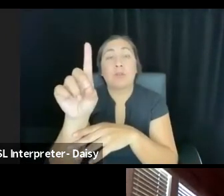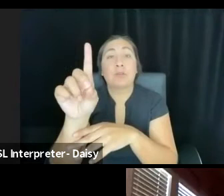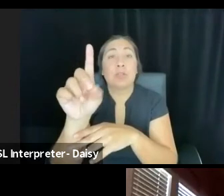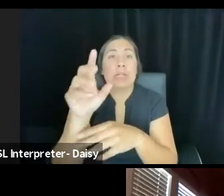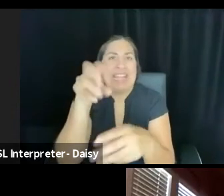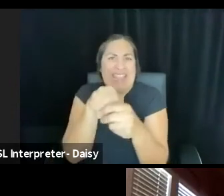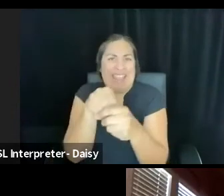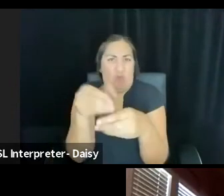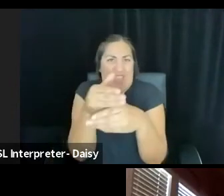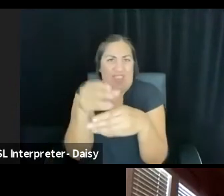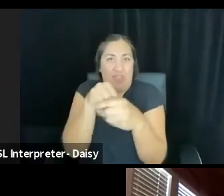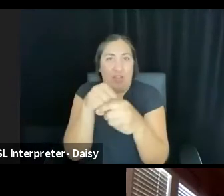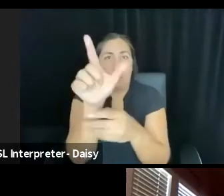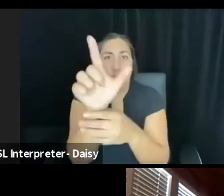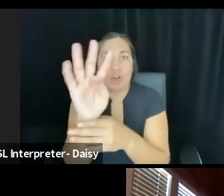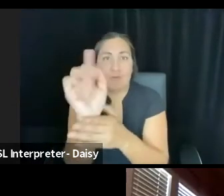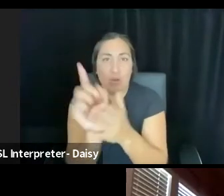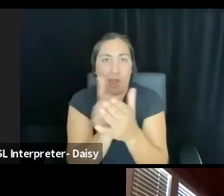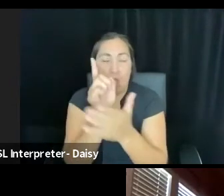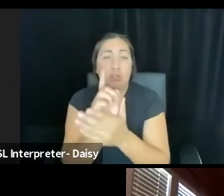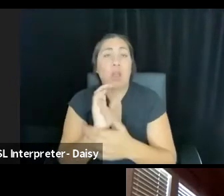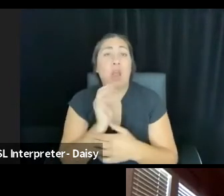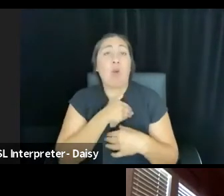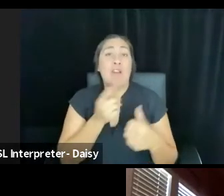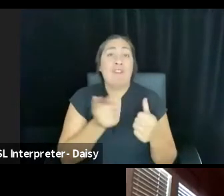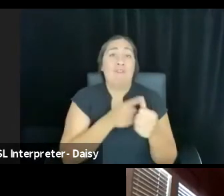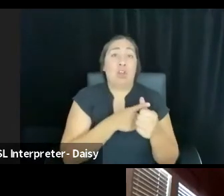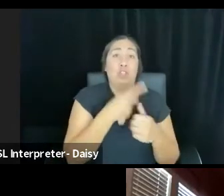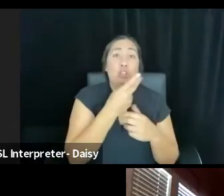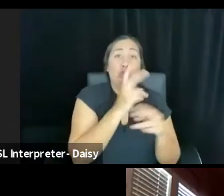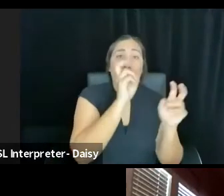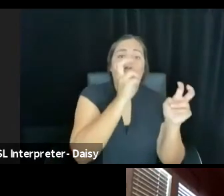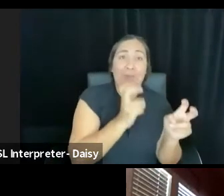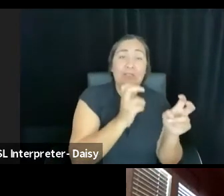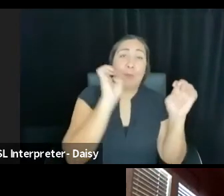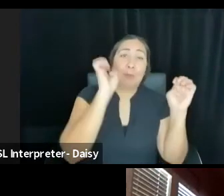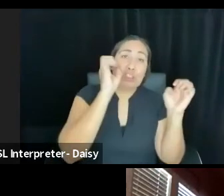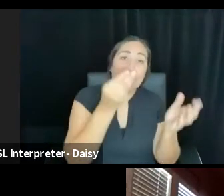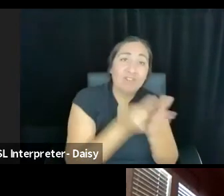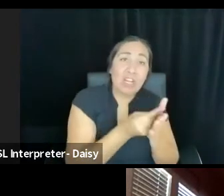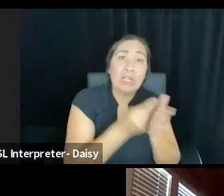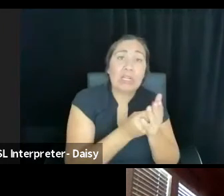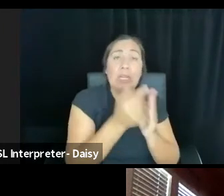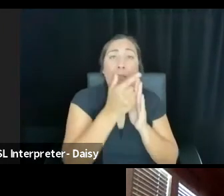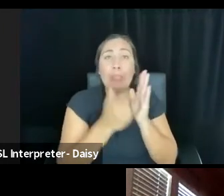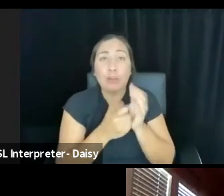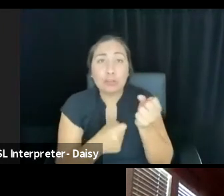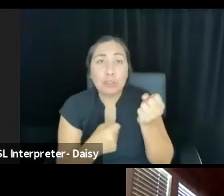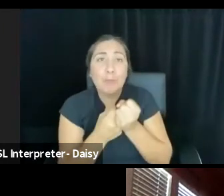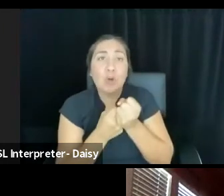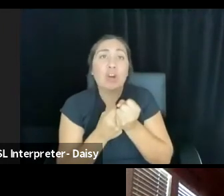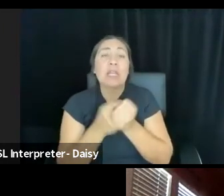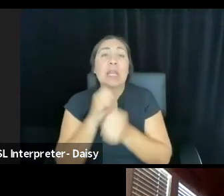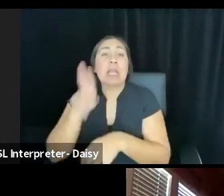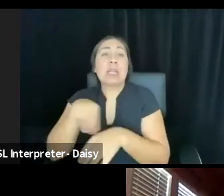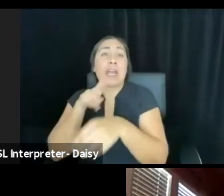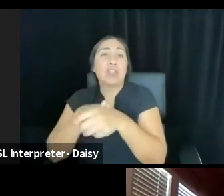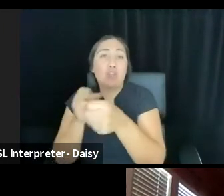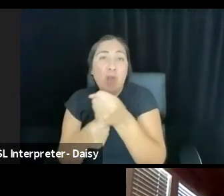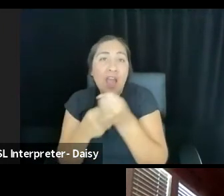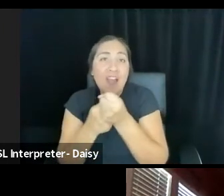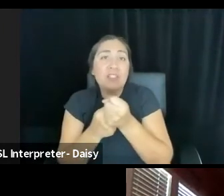broad spectrum of urgent topics, including emergency funding, legal support, and national advocacy, as well as the second on